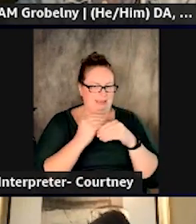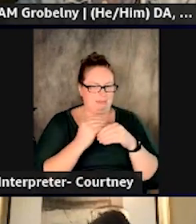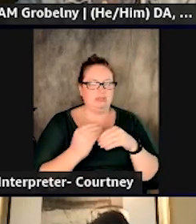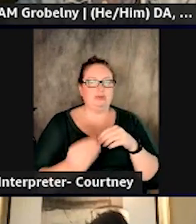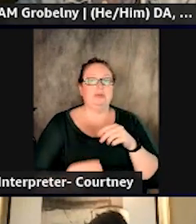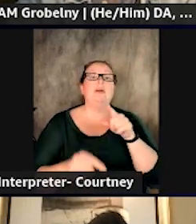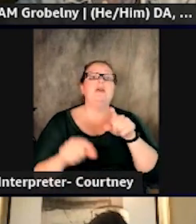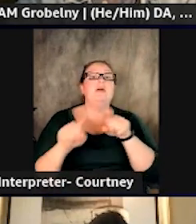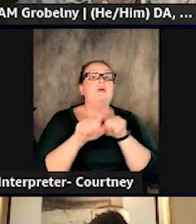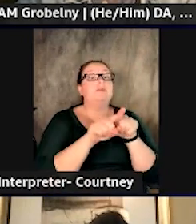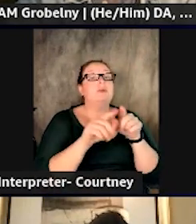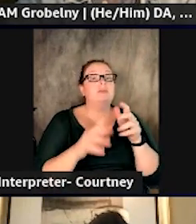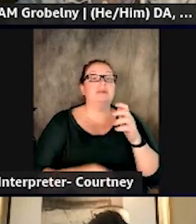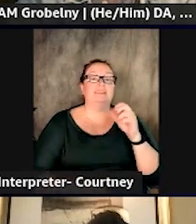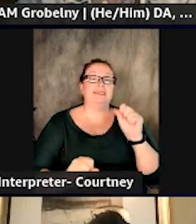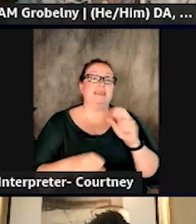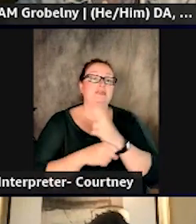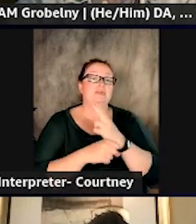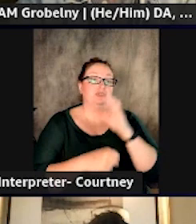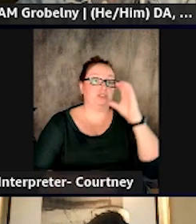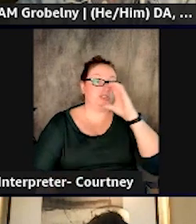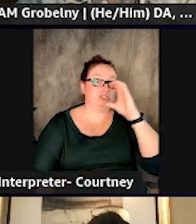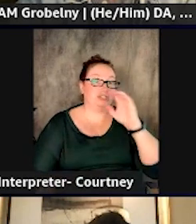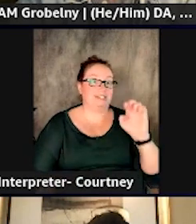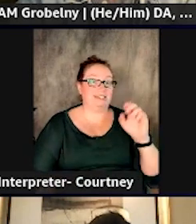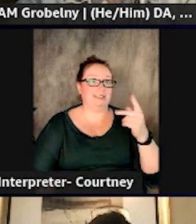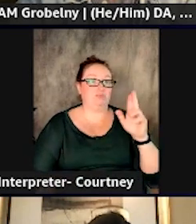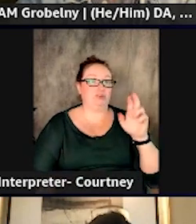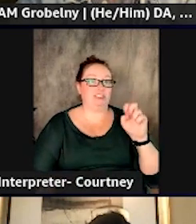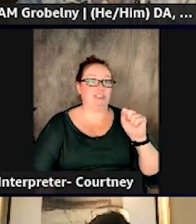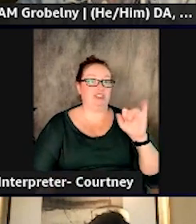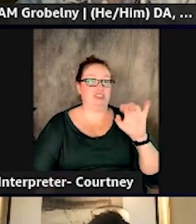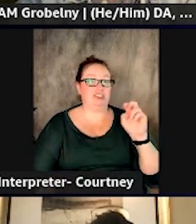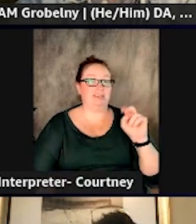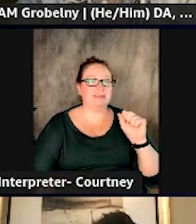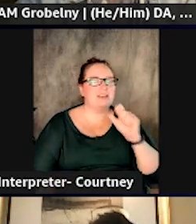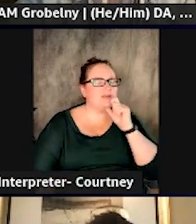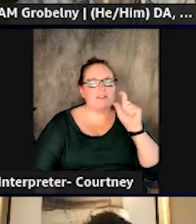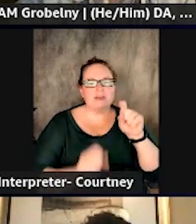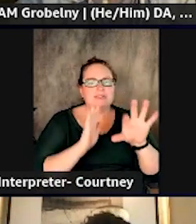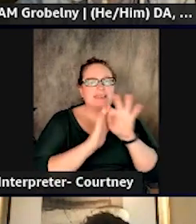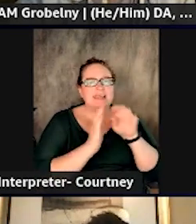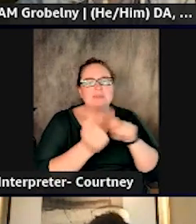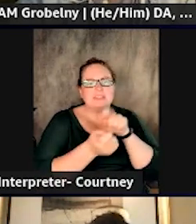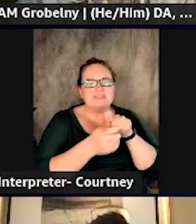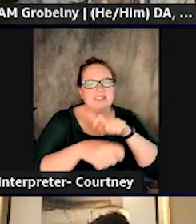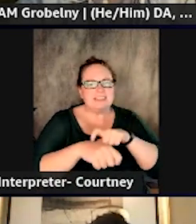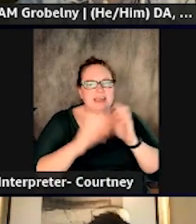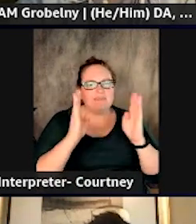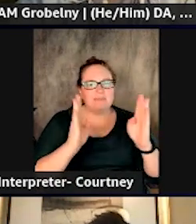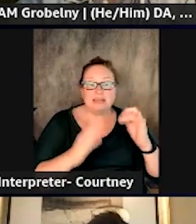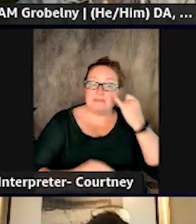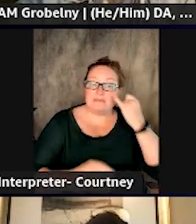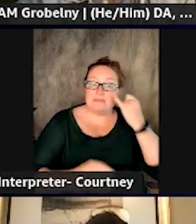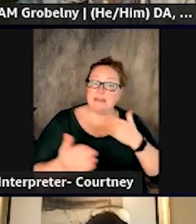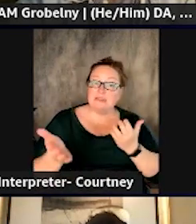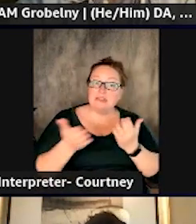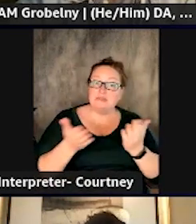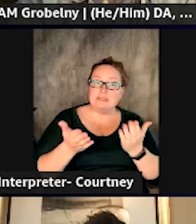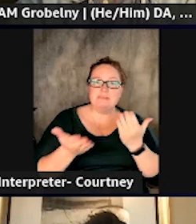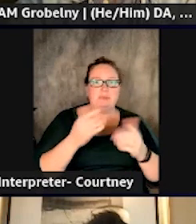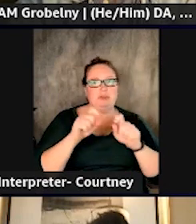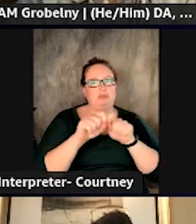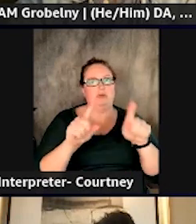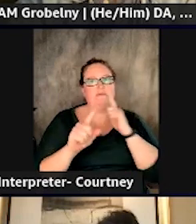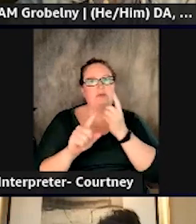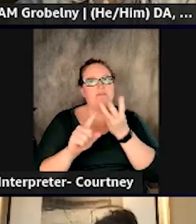can also use search expressions, so you don't have to select individual time series. So if you had a service that maybe you're deploying across multiple